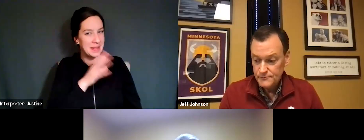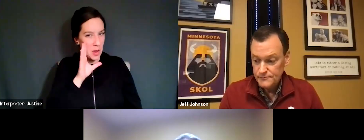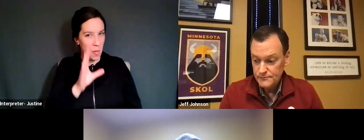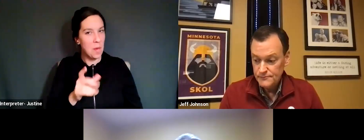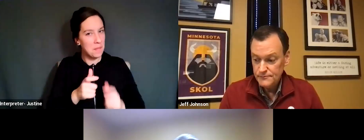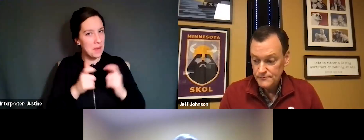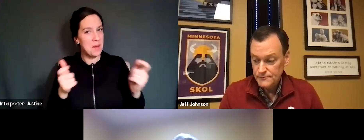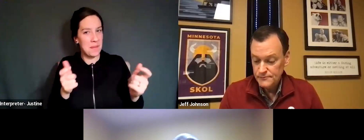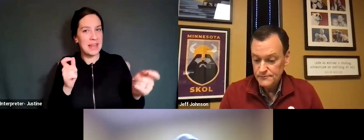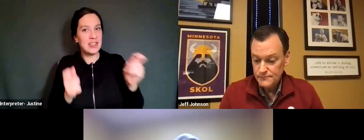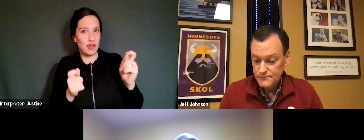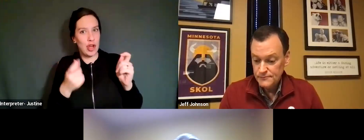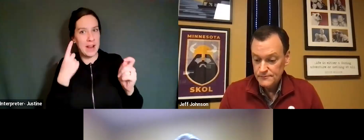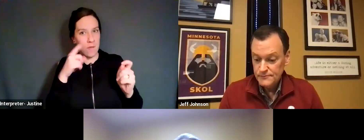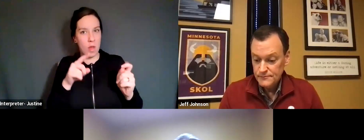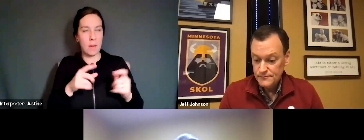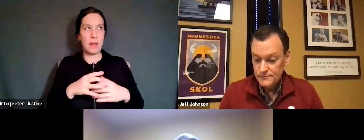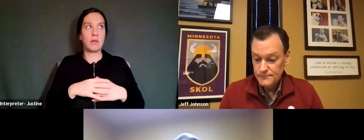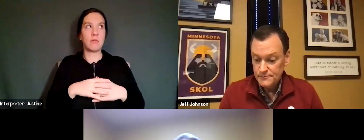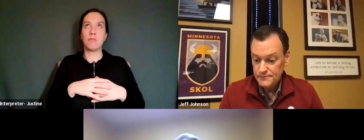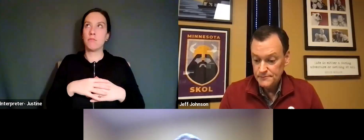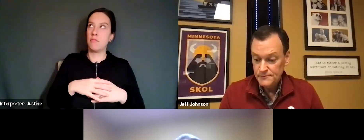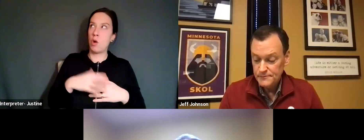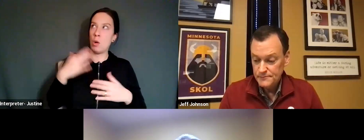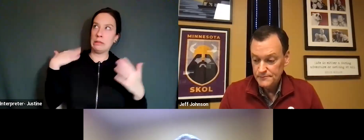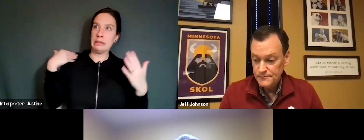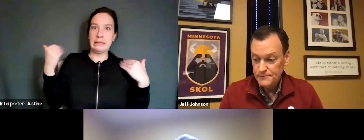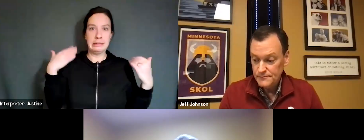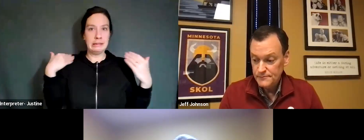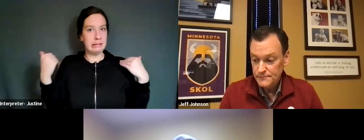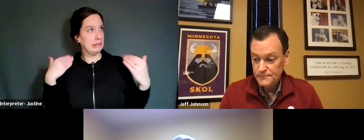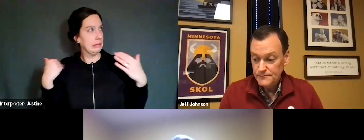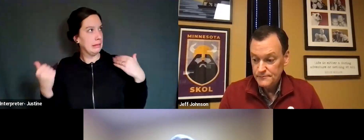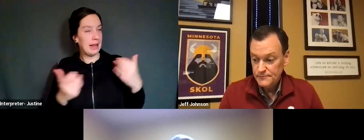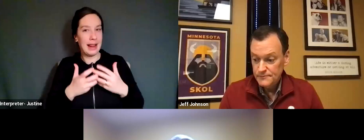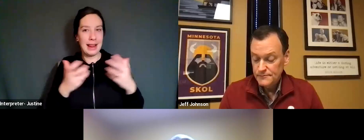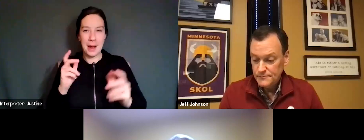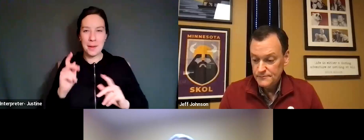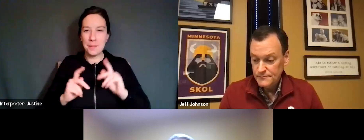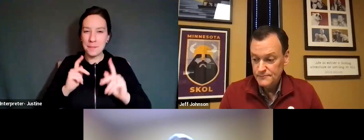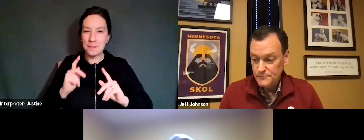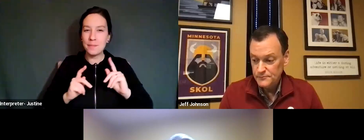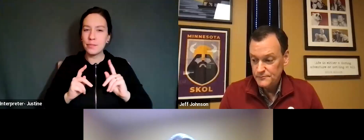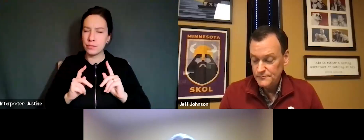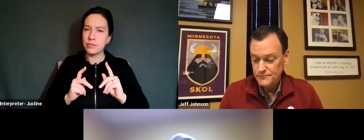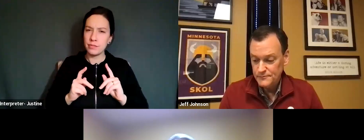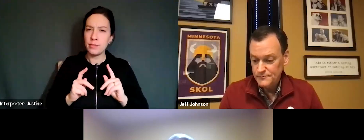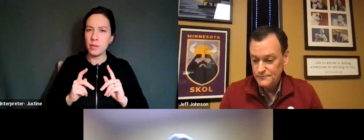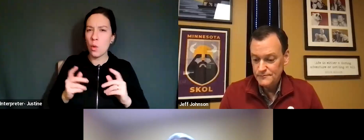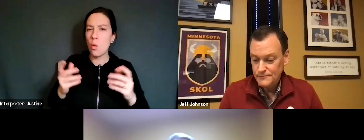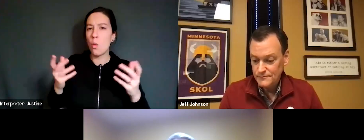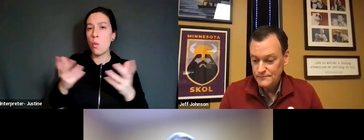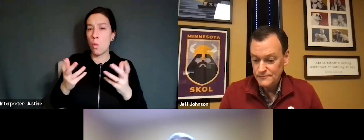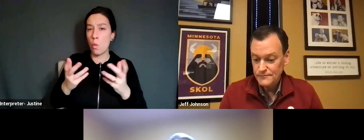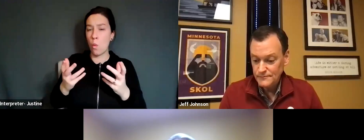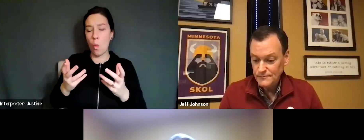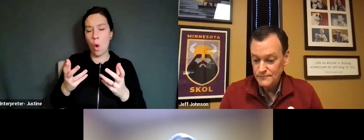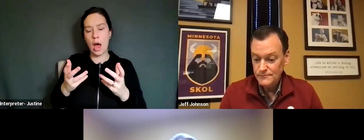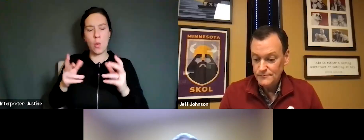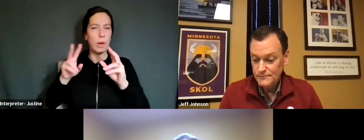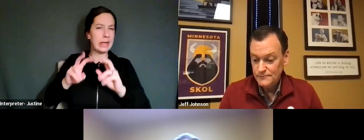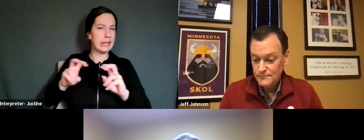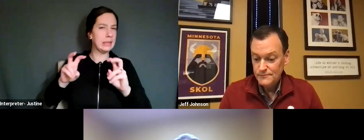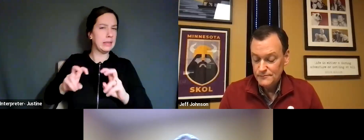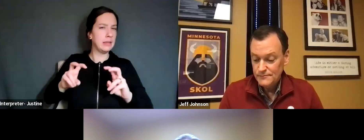not, be pet by a lot of different people. One of the things that we look for with a dog to go into this kind of placement is